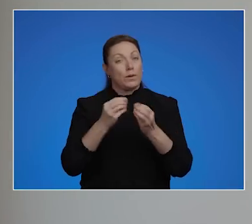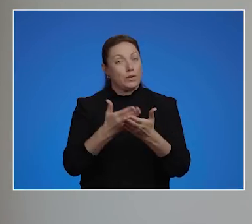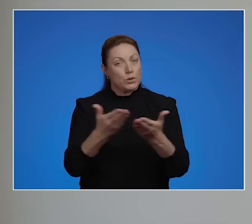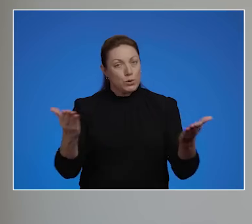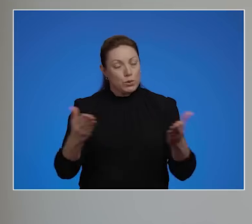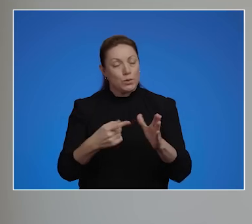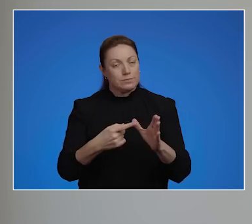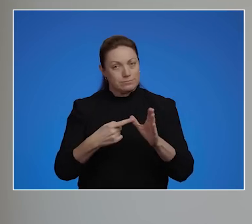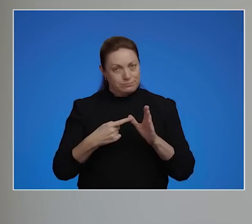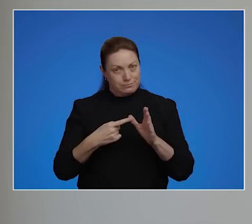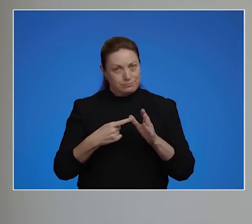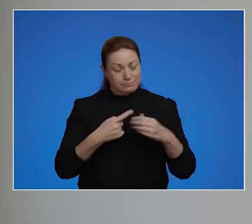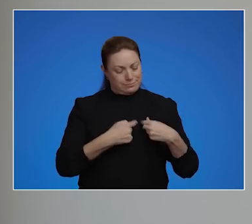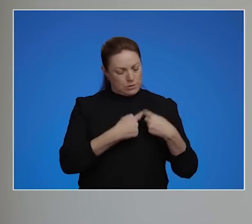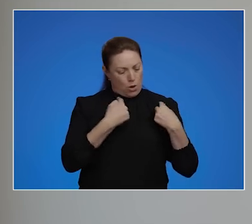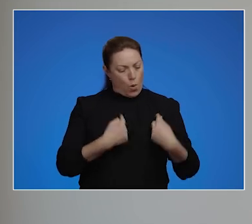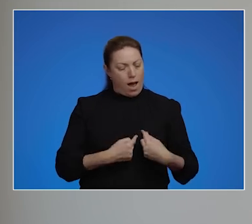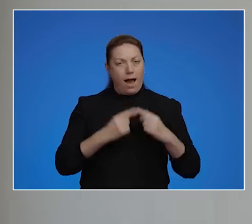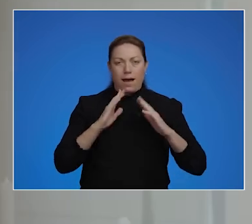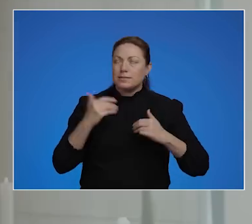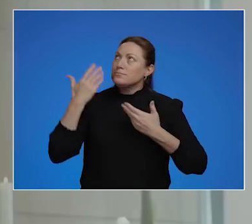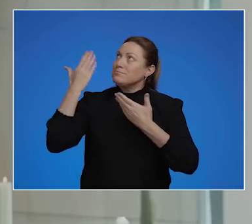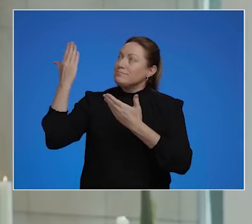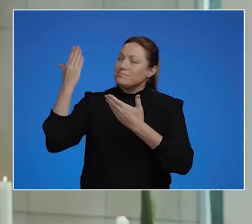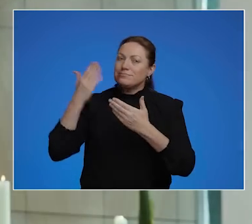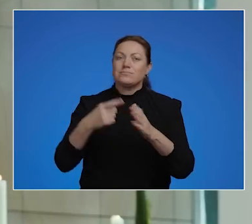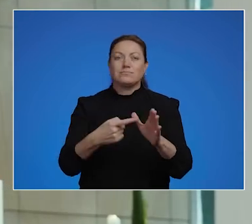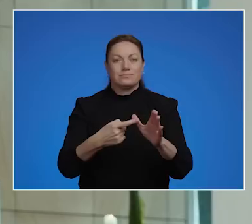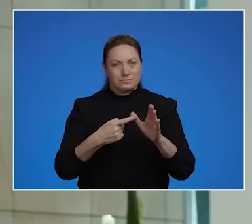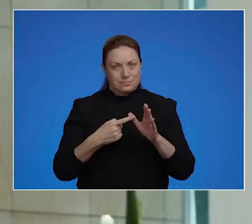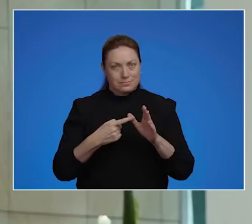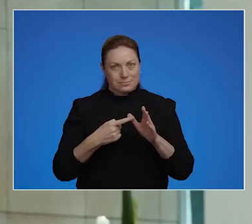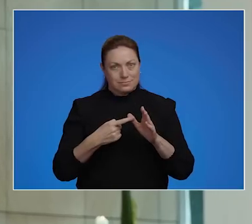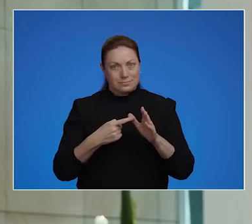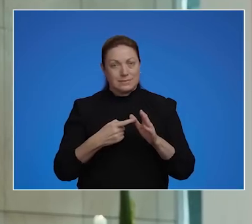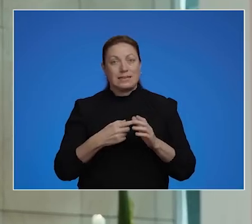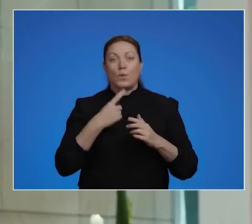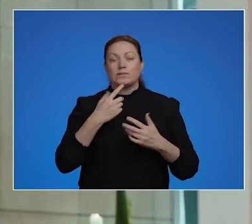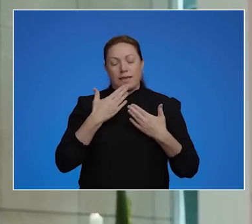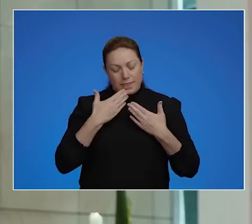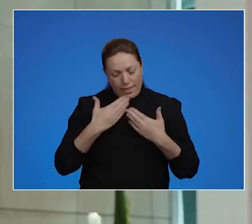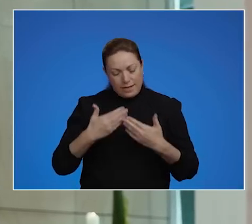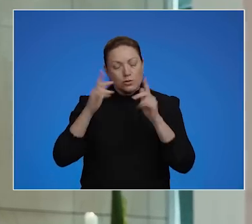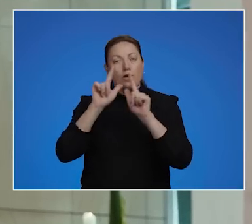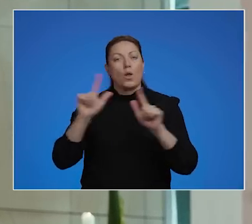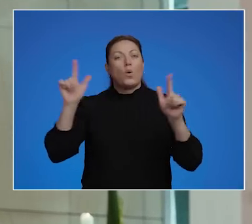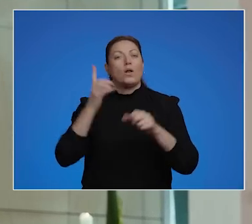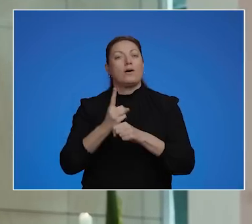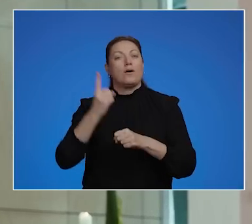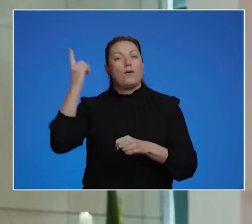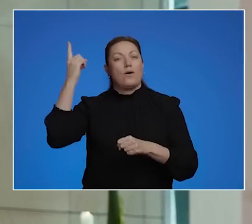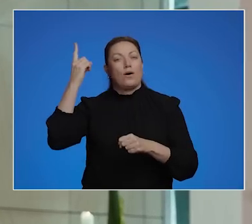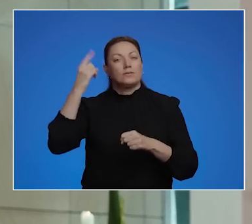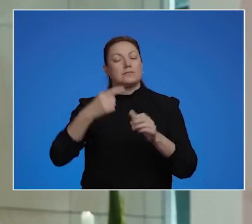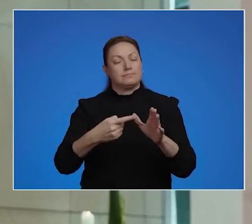The Lord be with you. And with your spirit. Lift up your hearts. We lift them up to the Lord. Let us give thanks